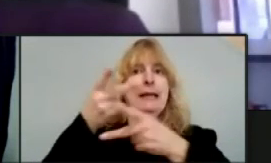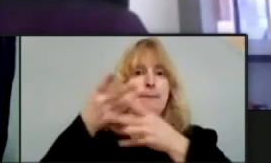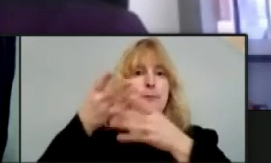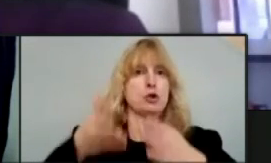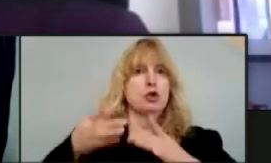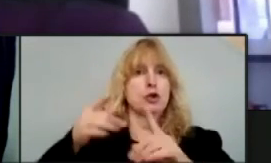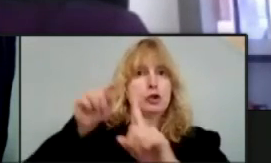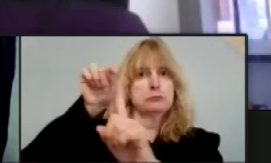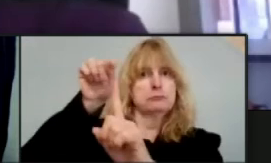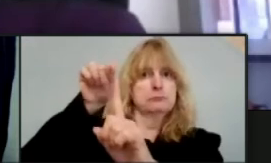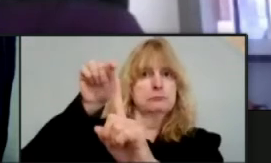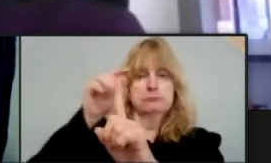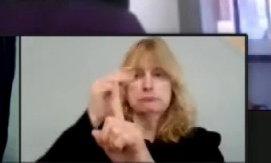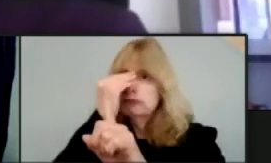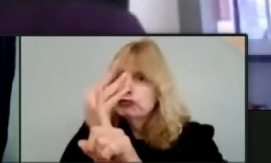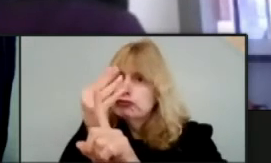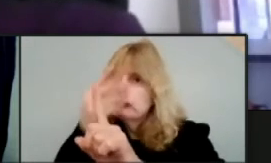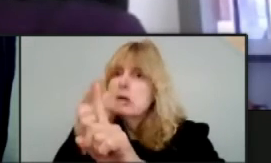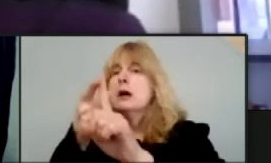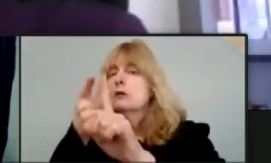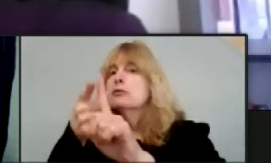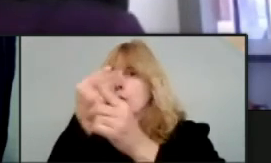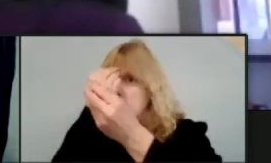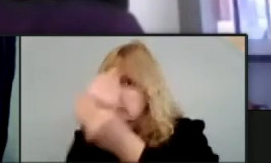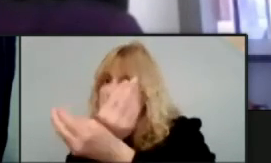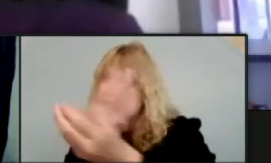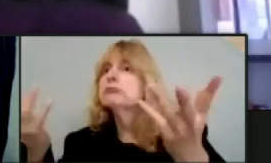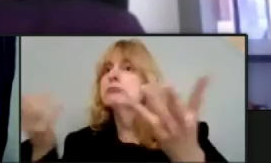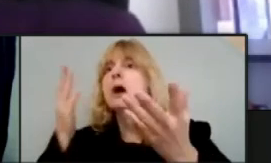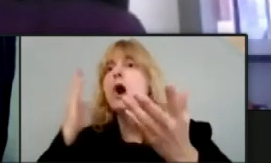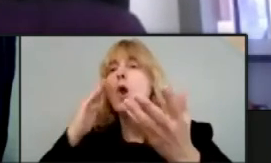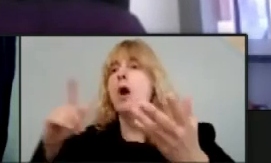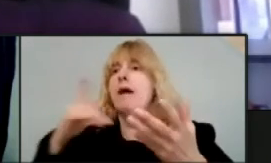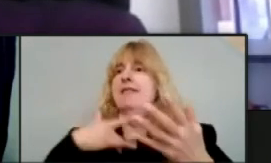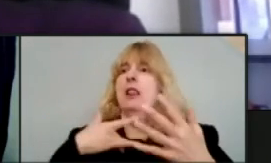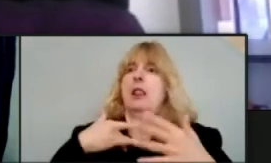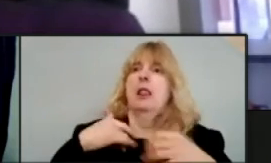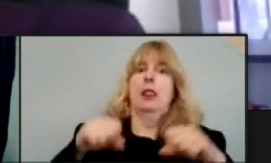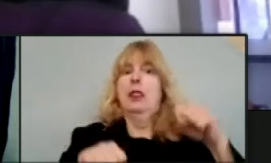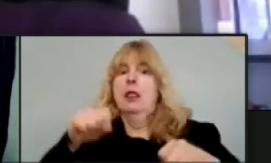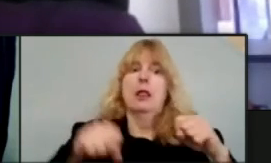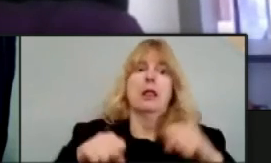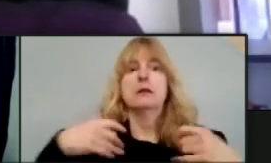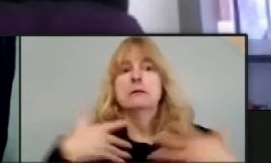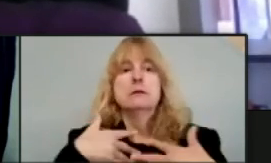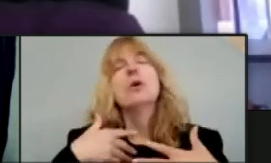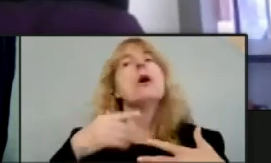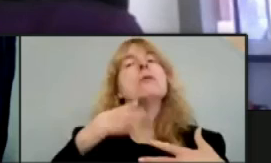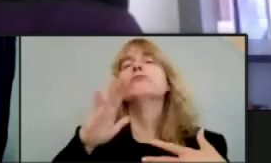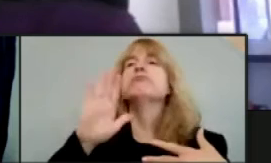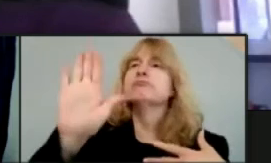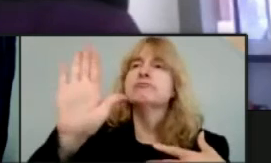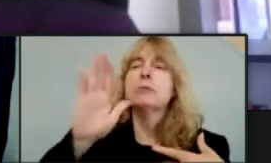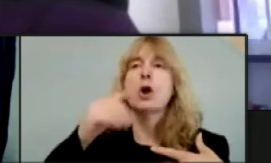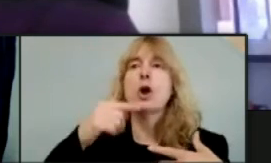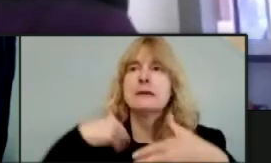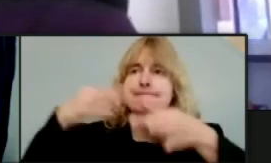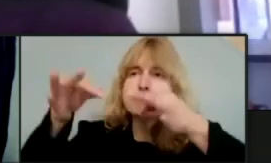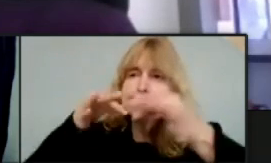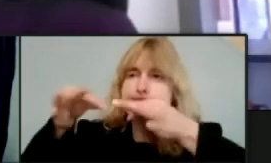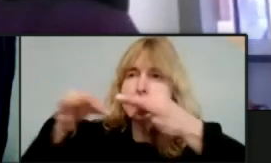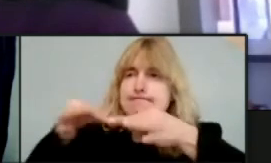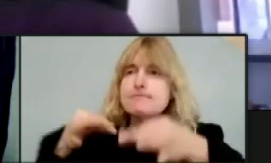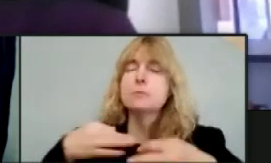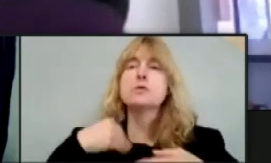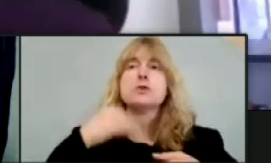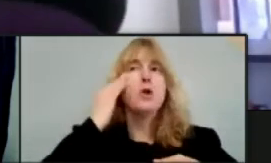dis-ease and try to say, what I would like to say is that we know the dangers of COVID-19. We know as much as we